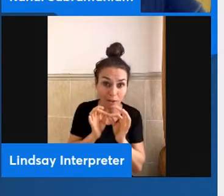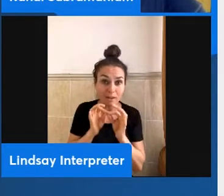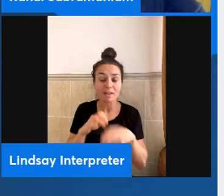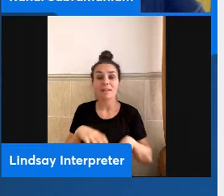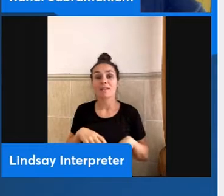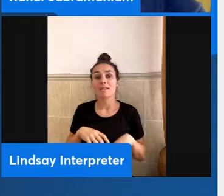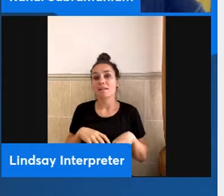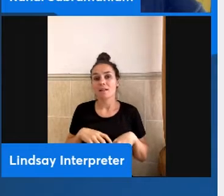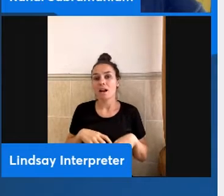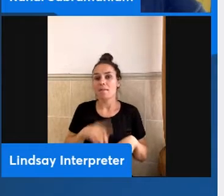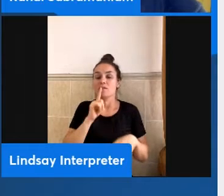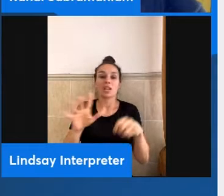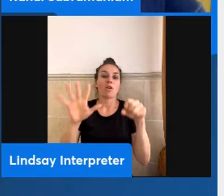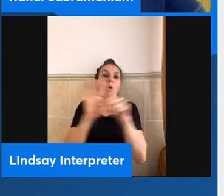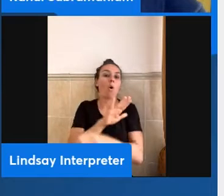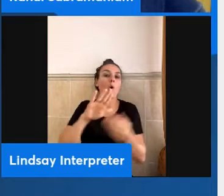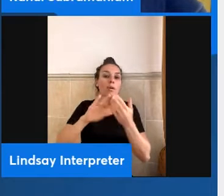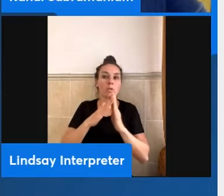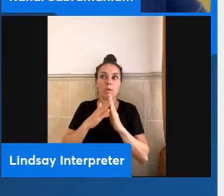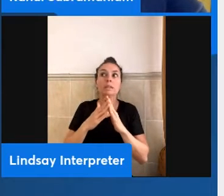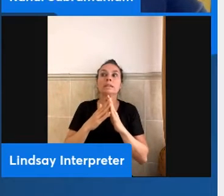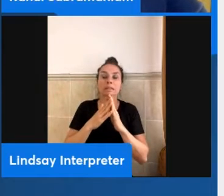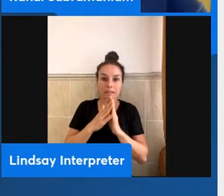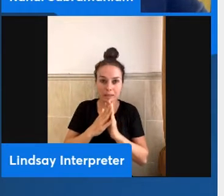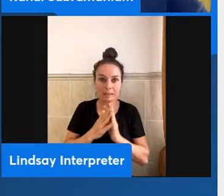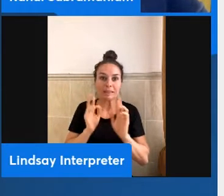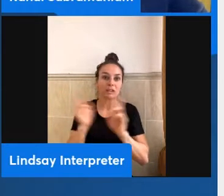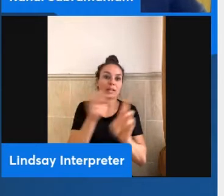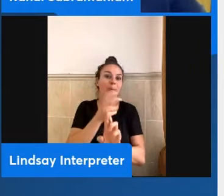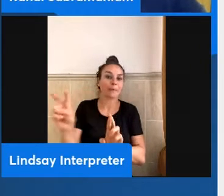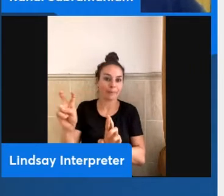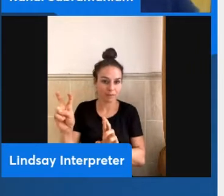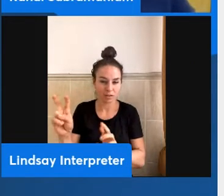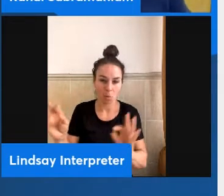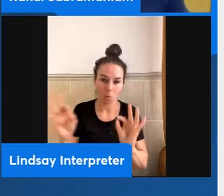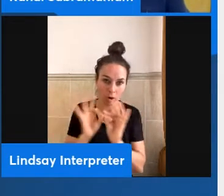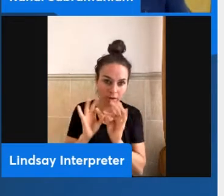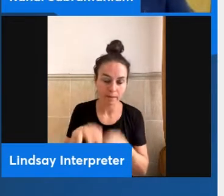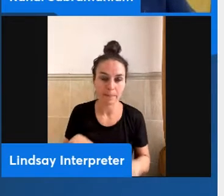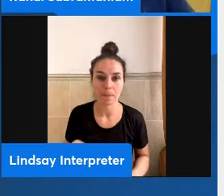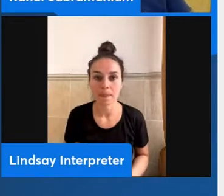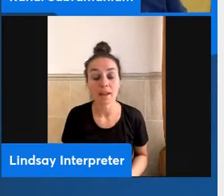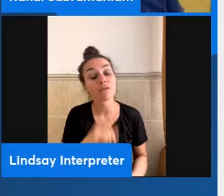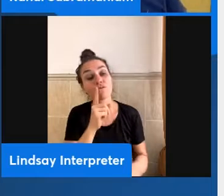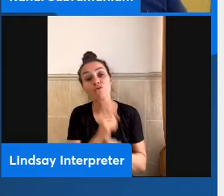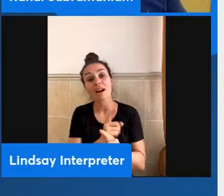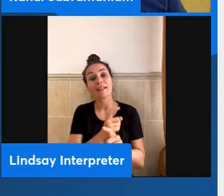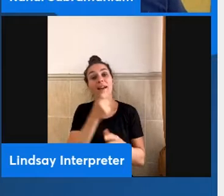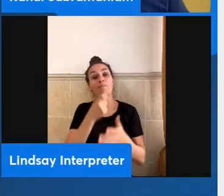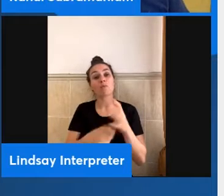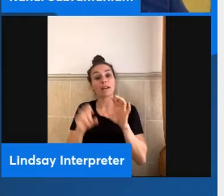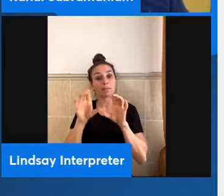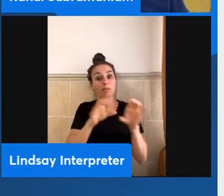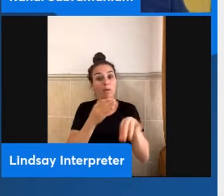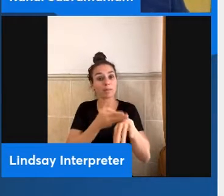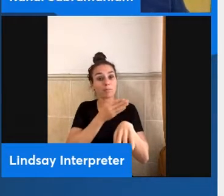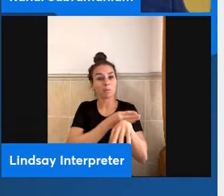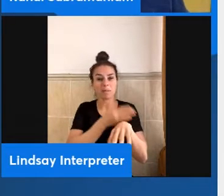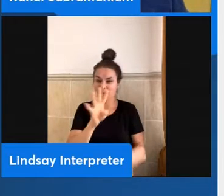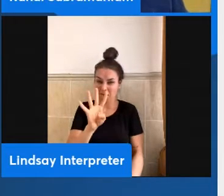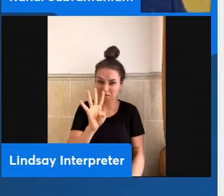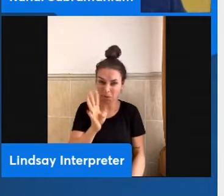the whole community has an incentive to chase this. No, absolutely. The price performance improvement is to the order of 40% or